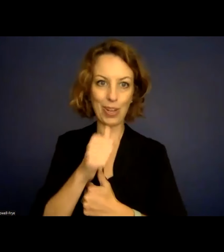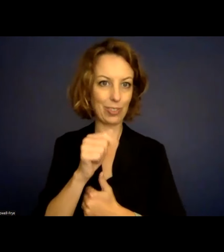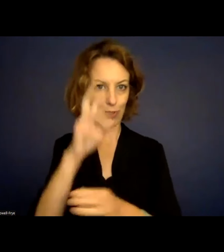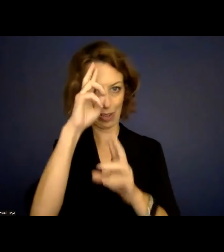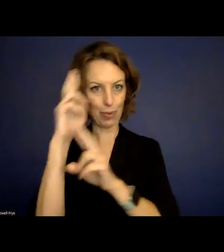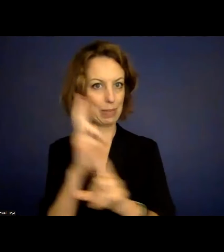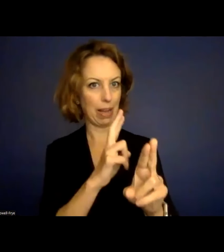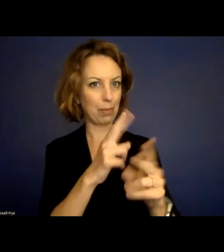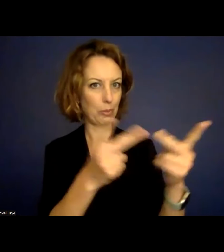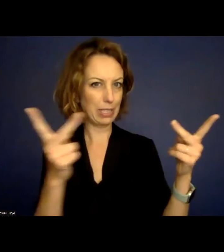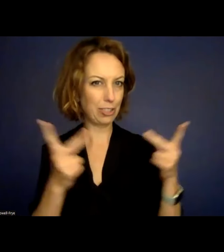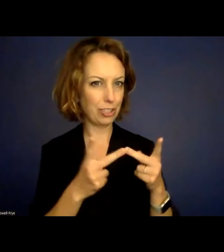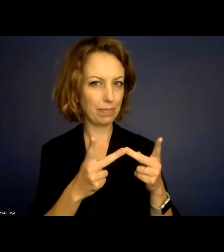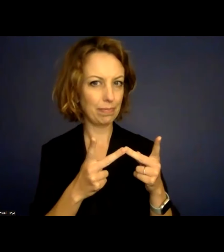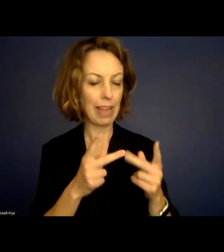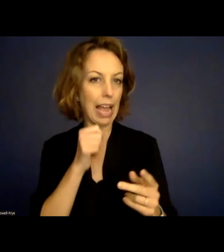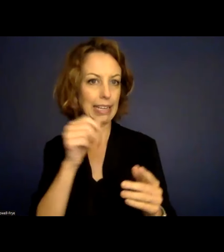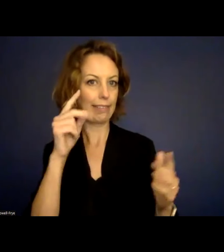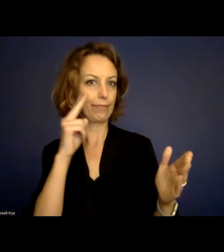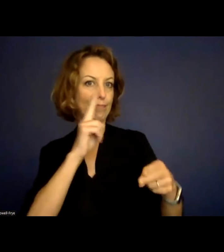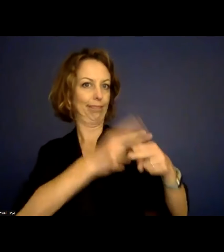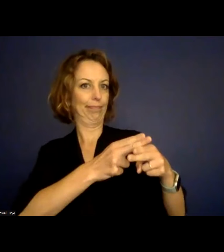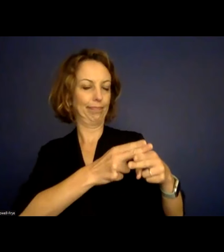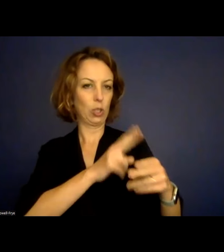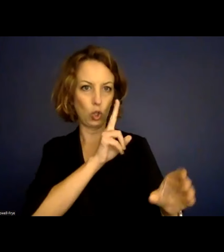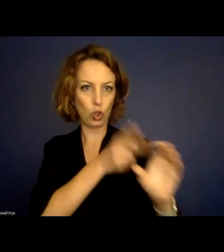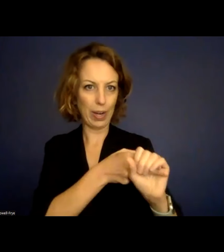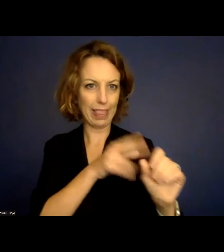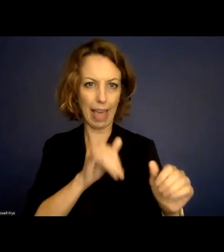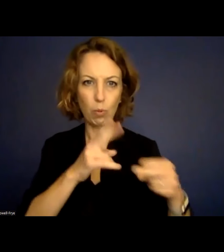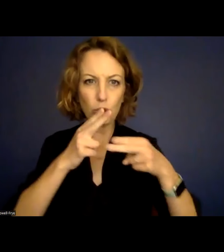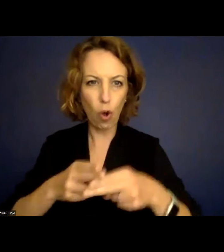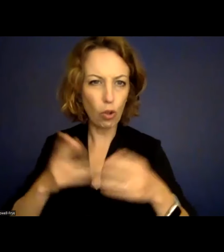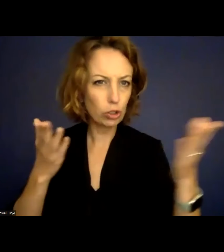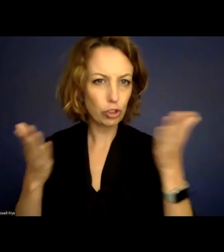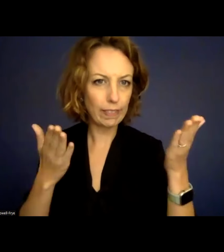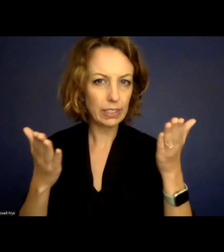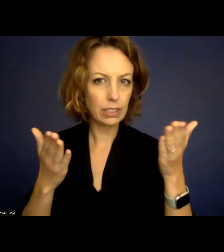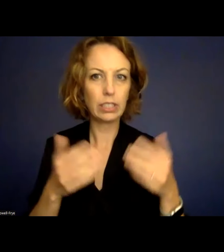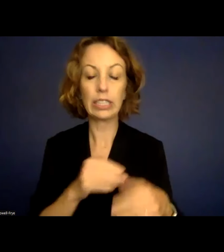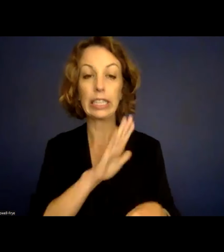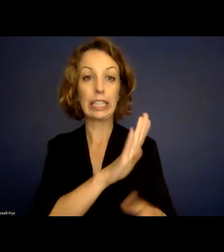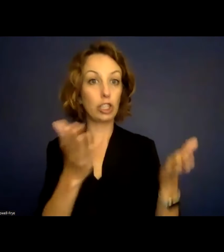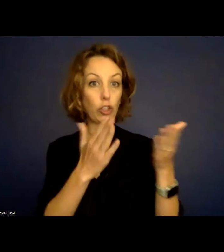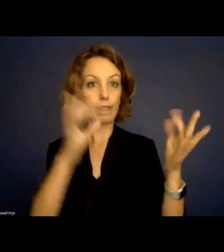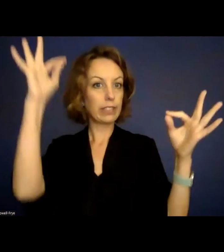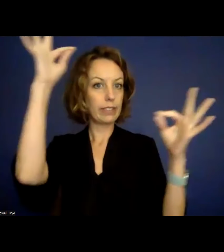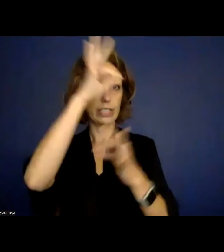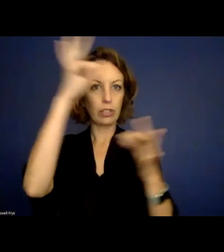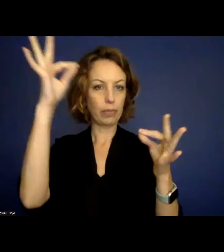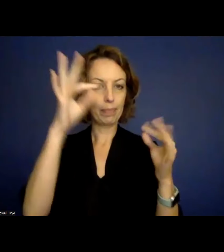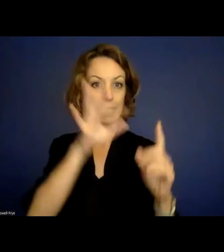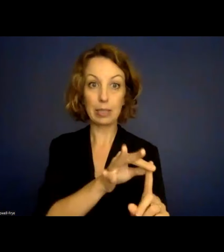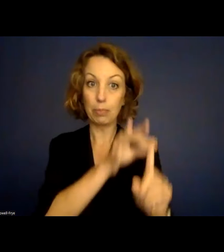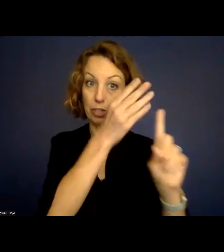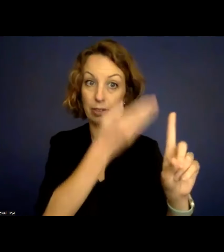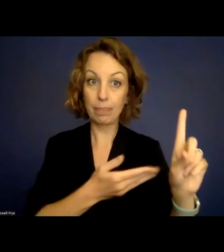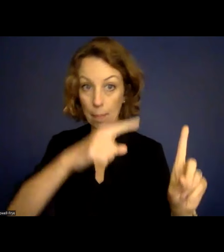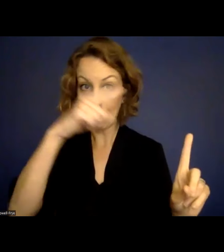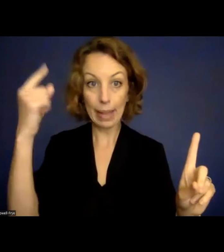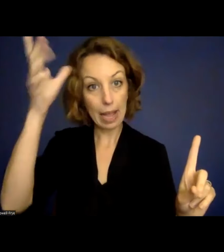even think of that as service. I was just a kid. I had no clue what his service meant, especially as a Black man also fighting for